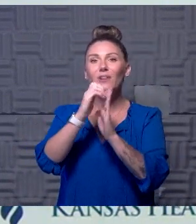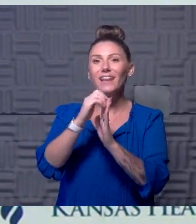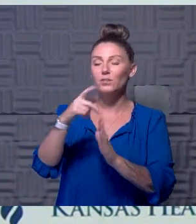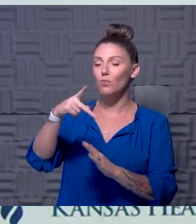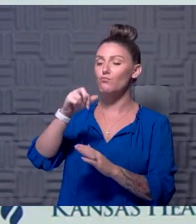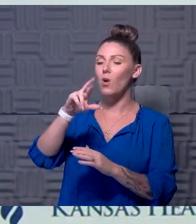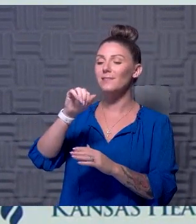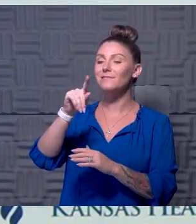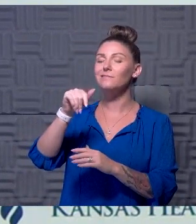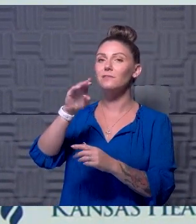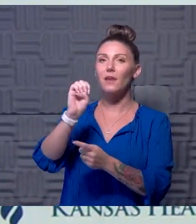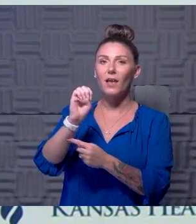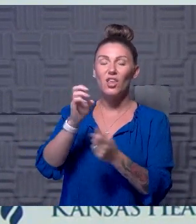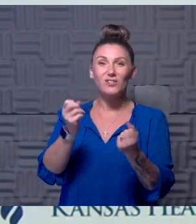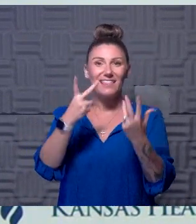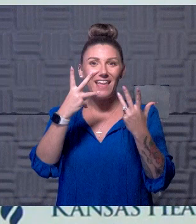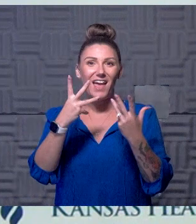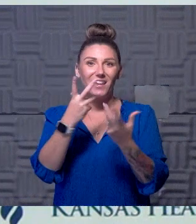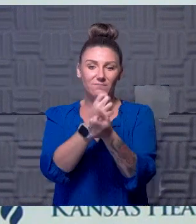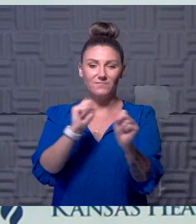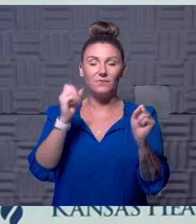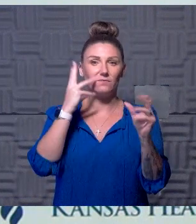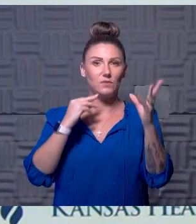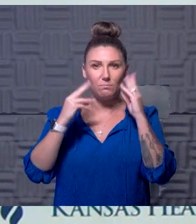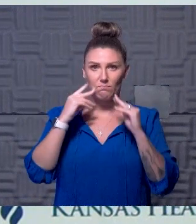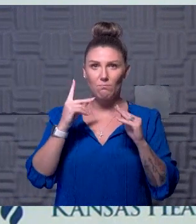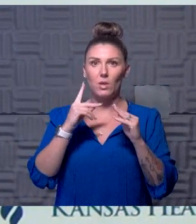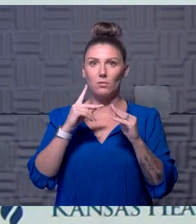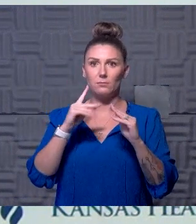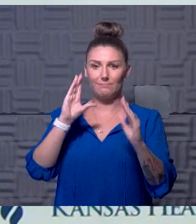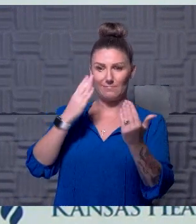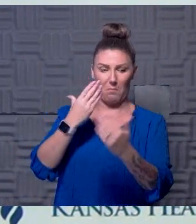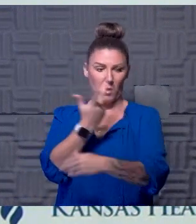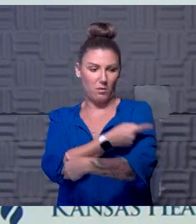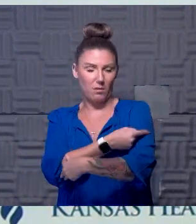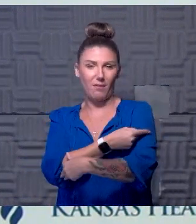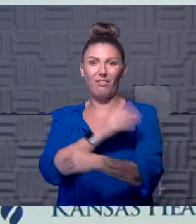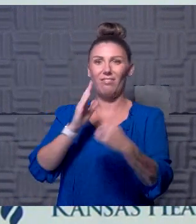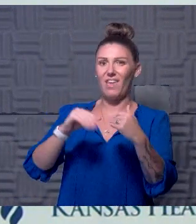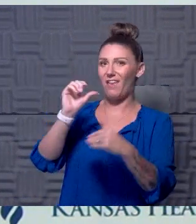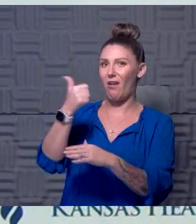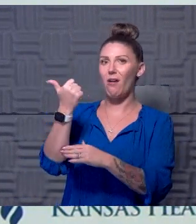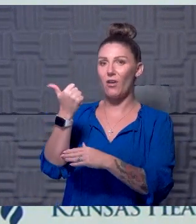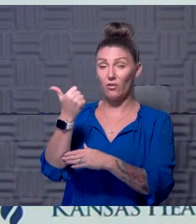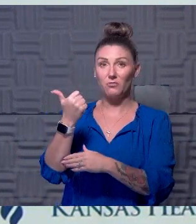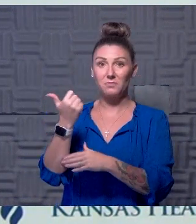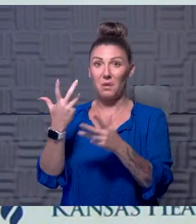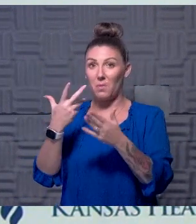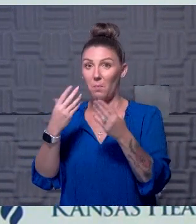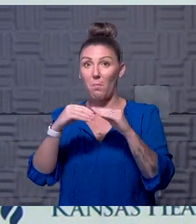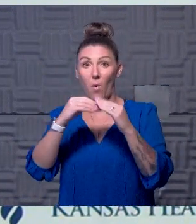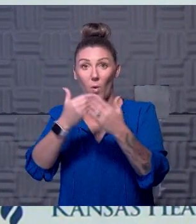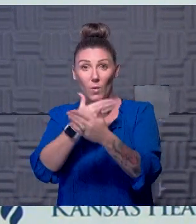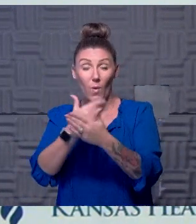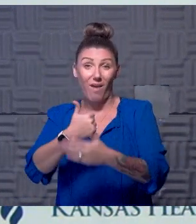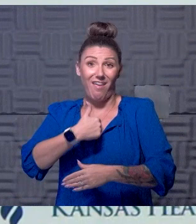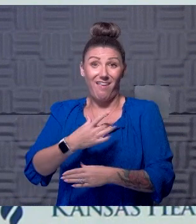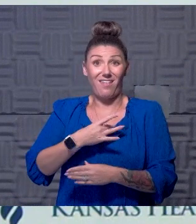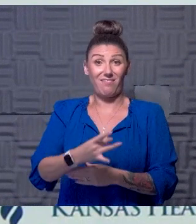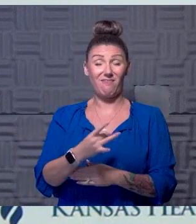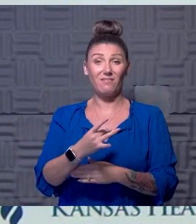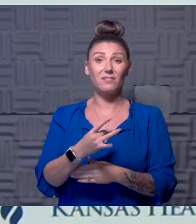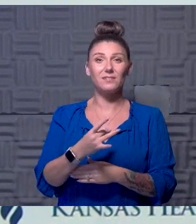that. So we have a lot of safety experience with this vaccine compared to others that are a little bit more new. And so I liked it because